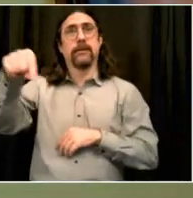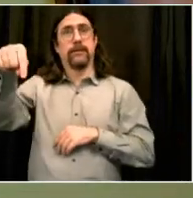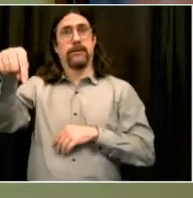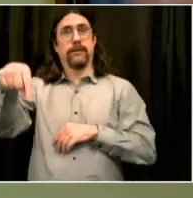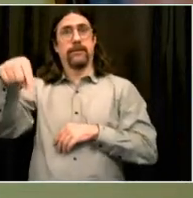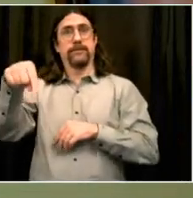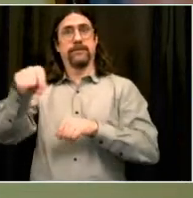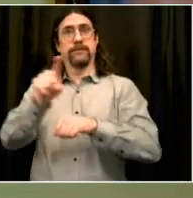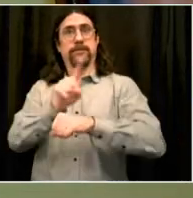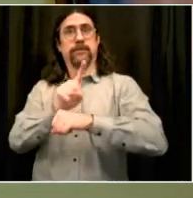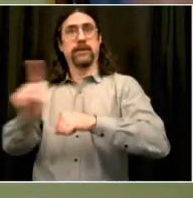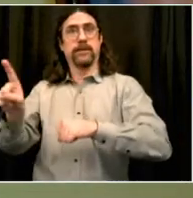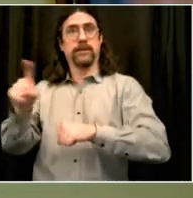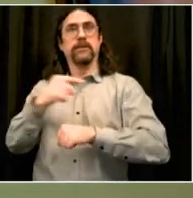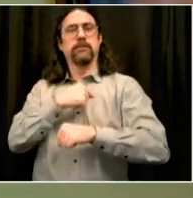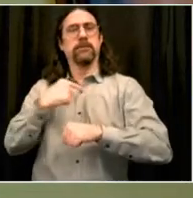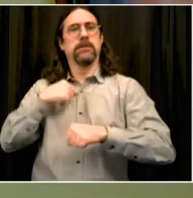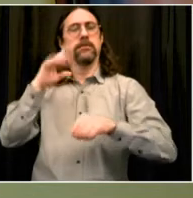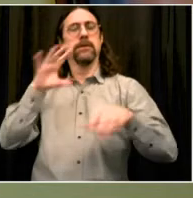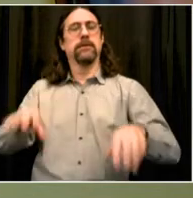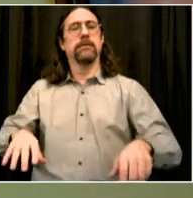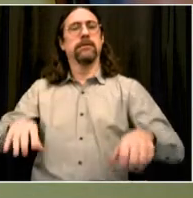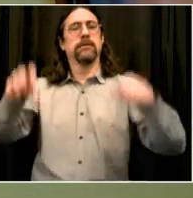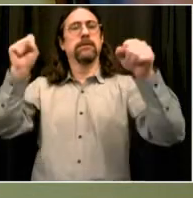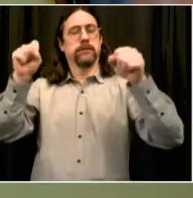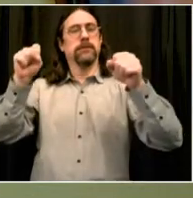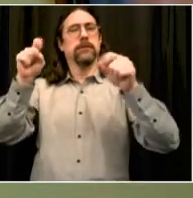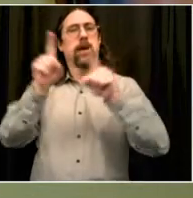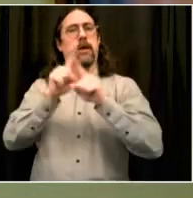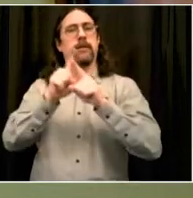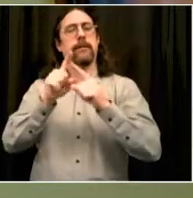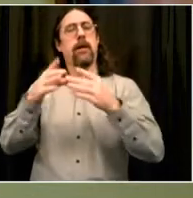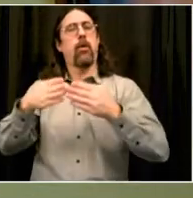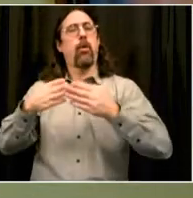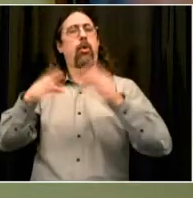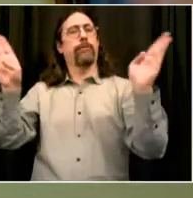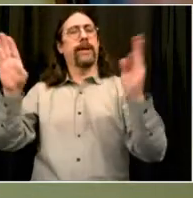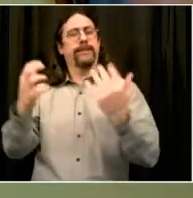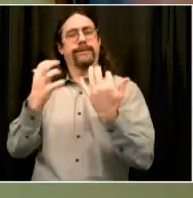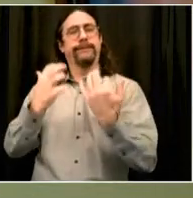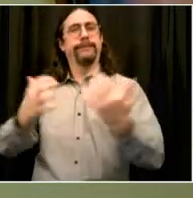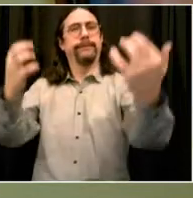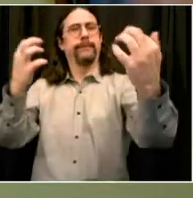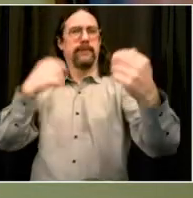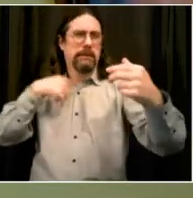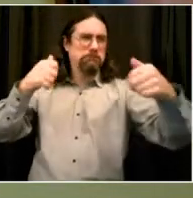Pfizer, and is very much reassuring to us, both obviously about the safety of the vaccine,